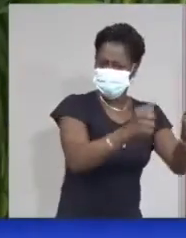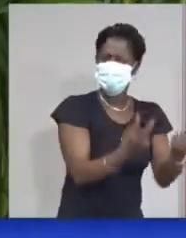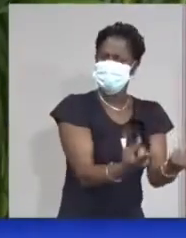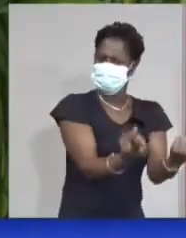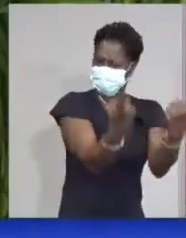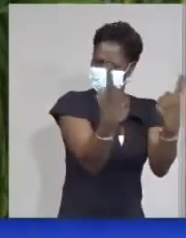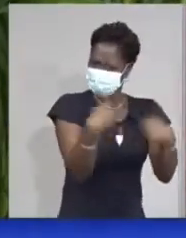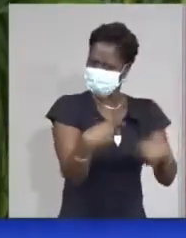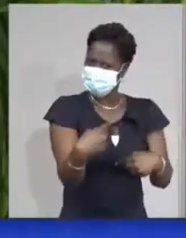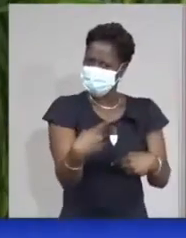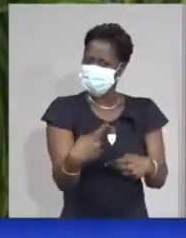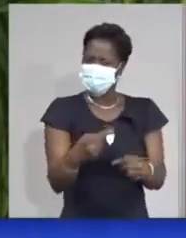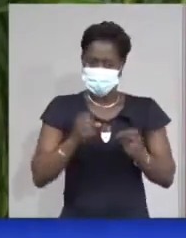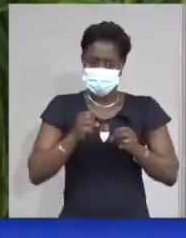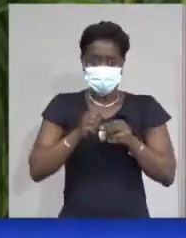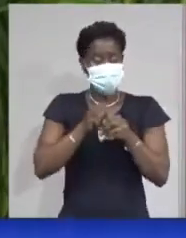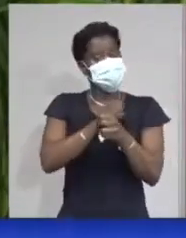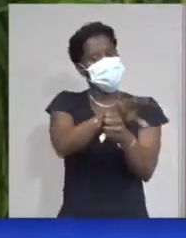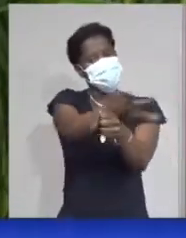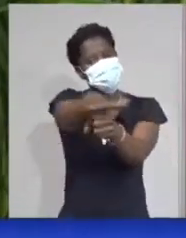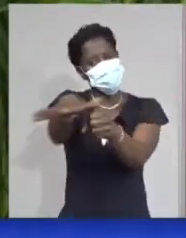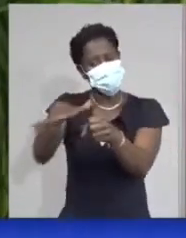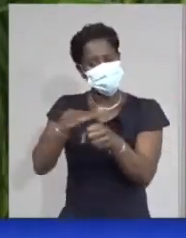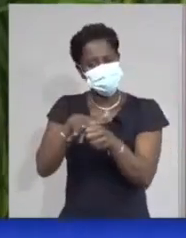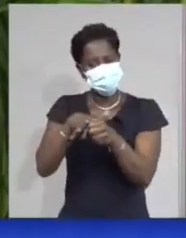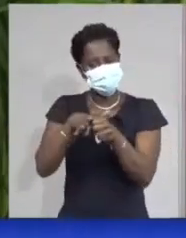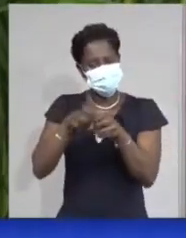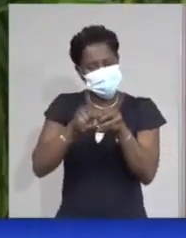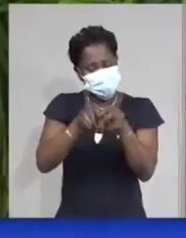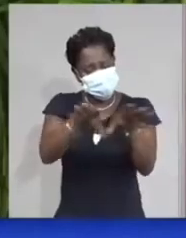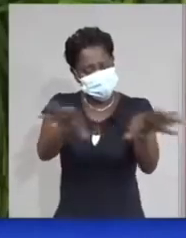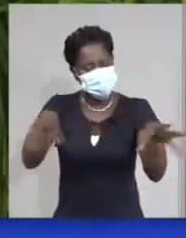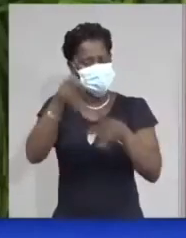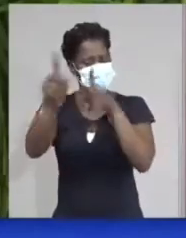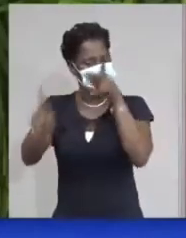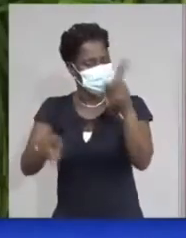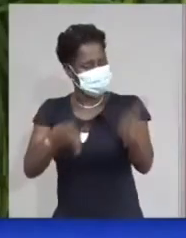assist in influencing the rest of our population so we can get a level of herd immunity.